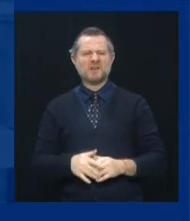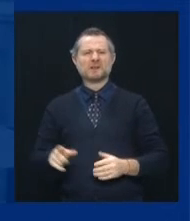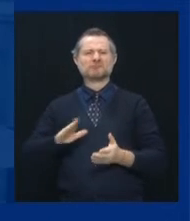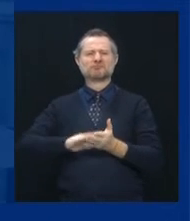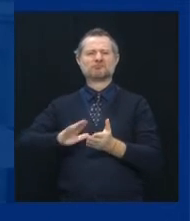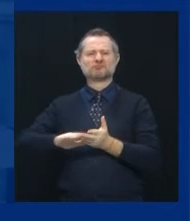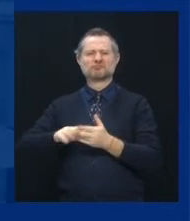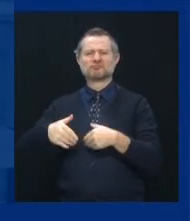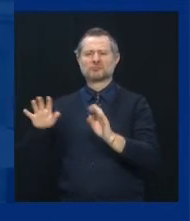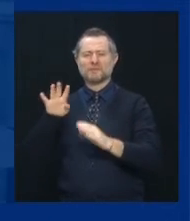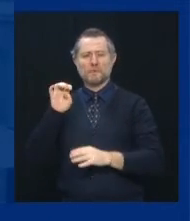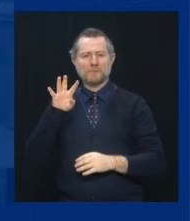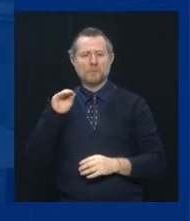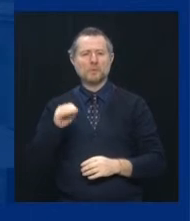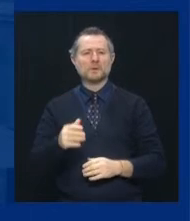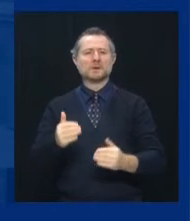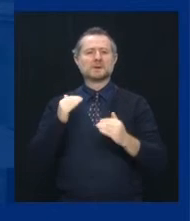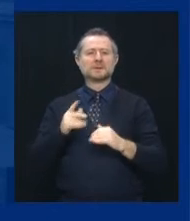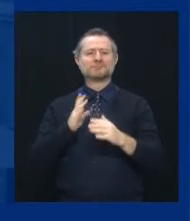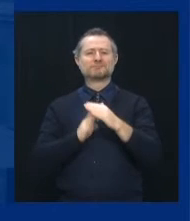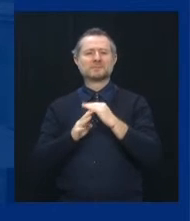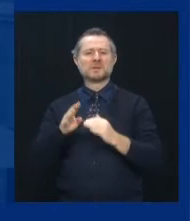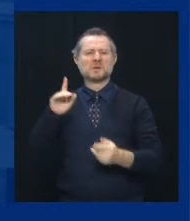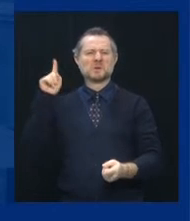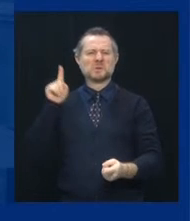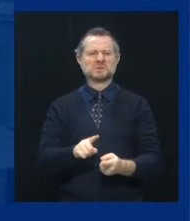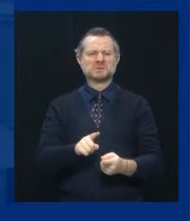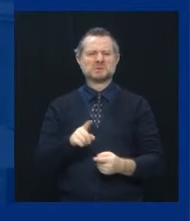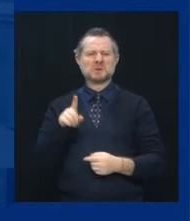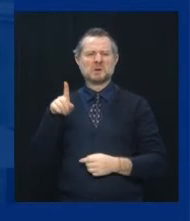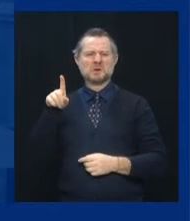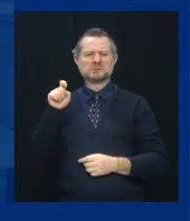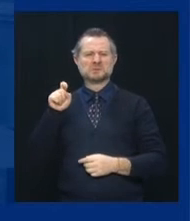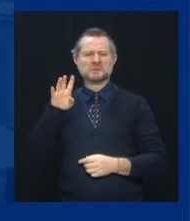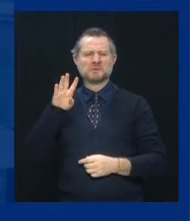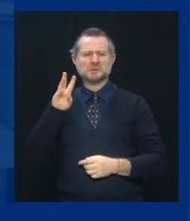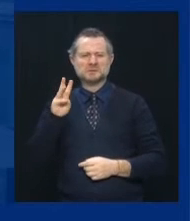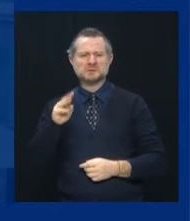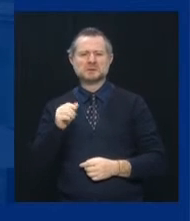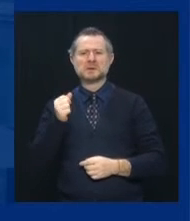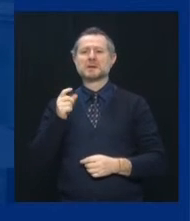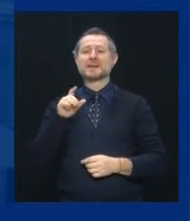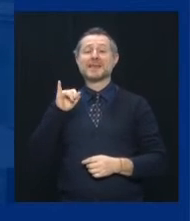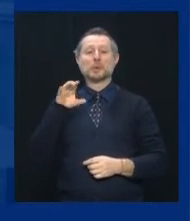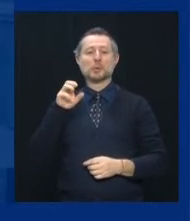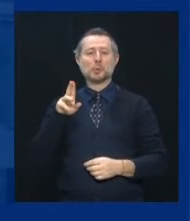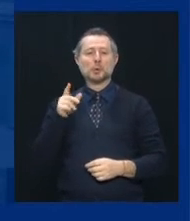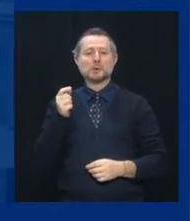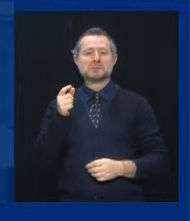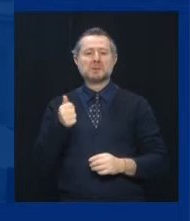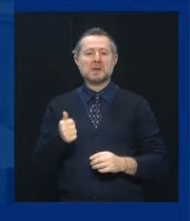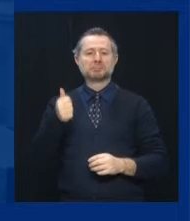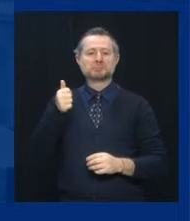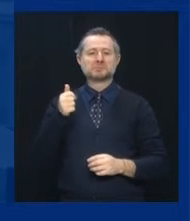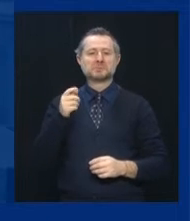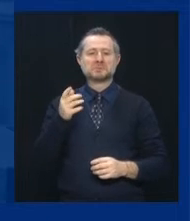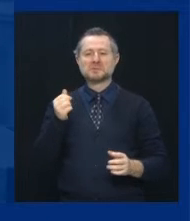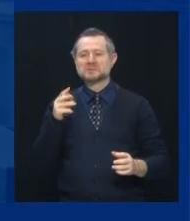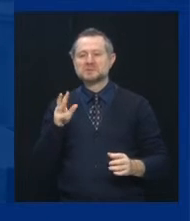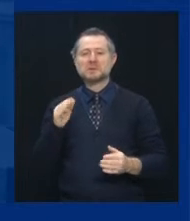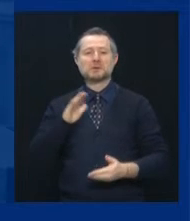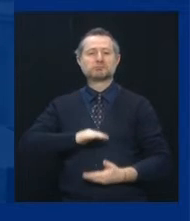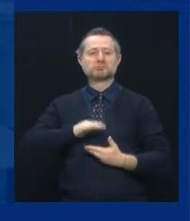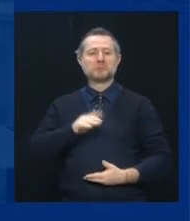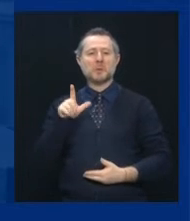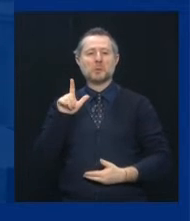admissions 1,161. ICU up 16. Intubations up 26. We're seeing